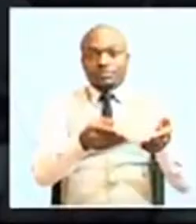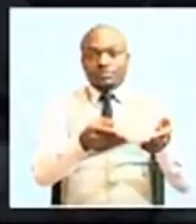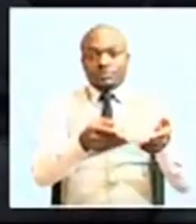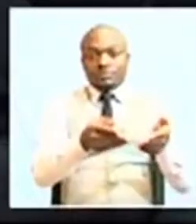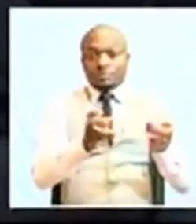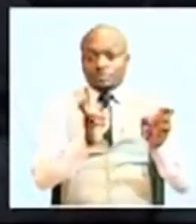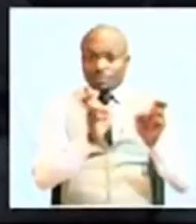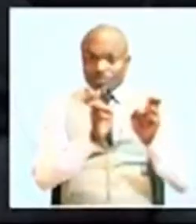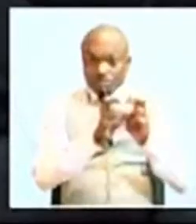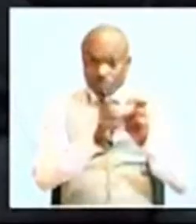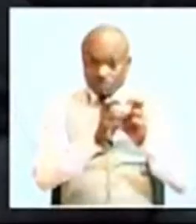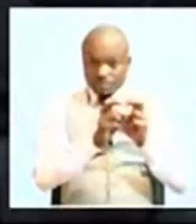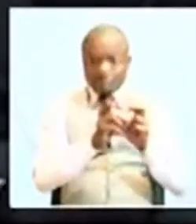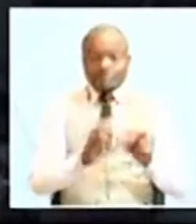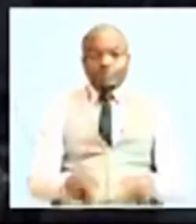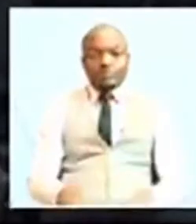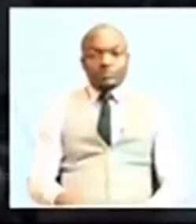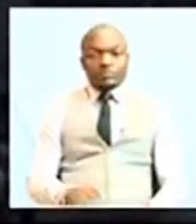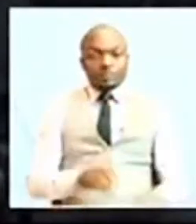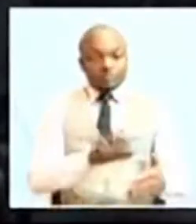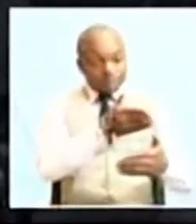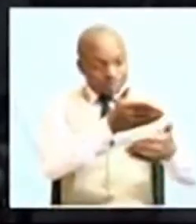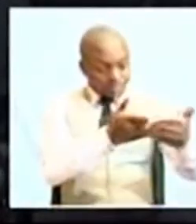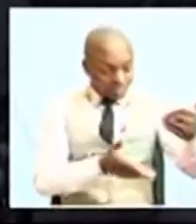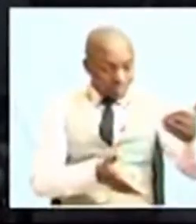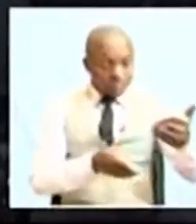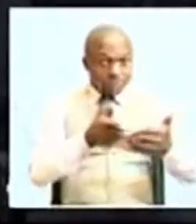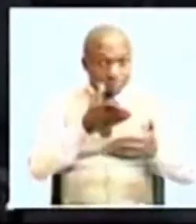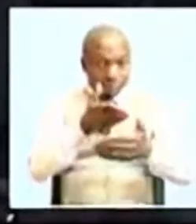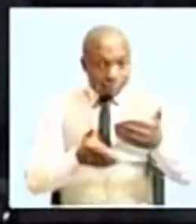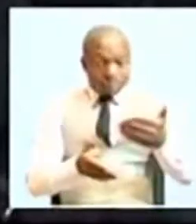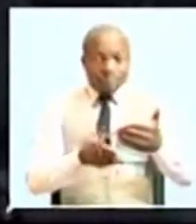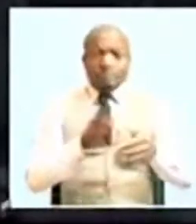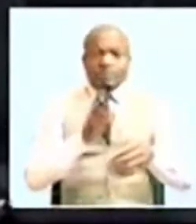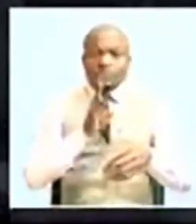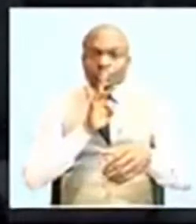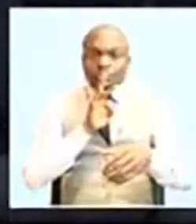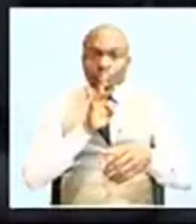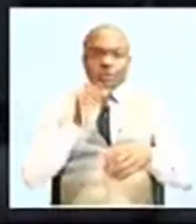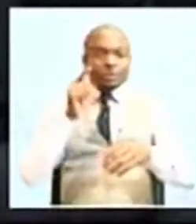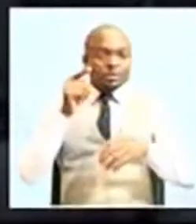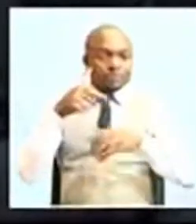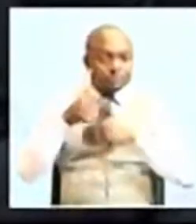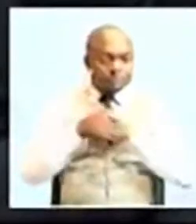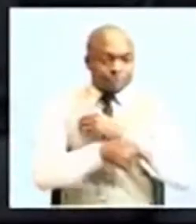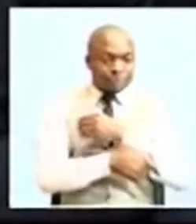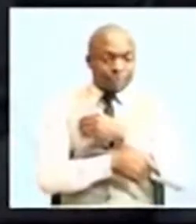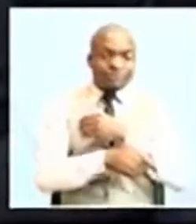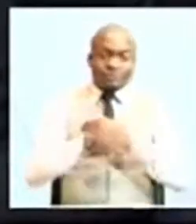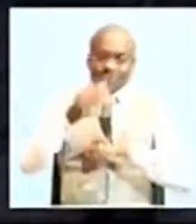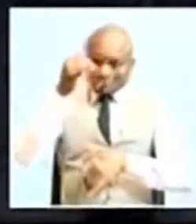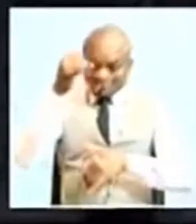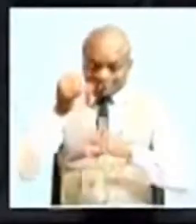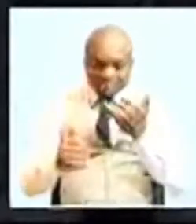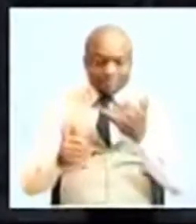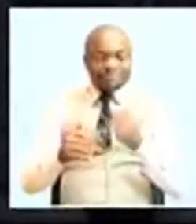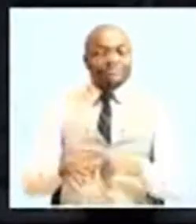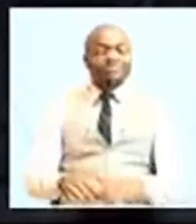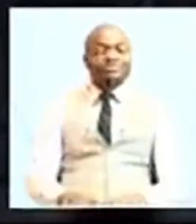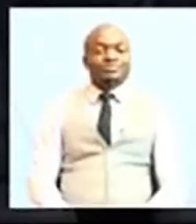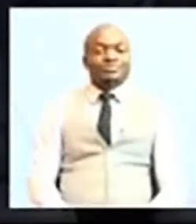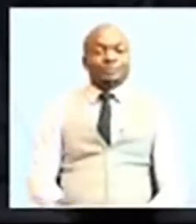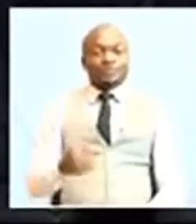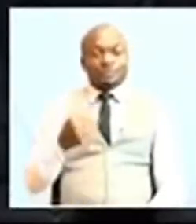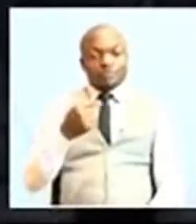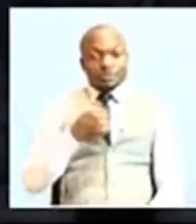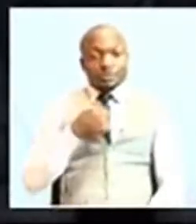the contracts, and all these boreholes have since then been mechanized and completed. I'm